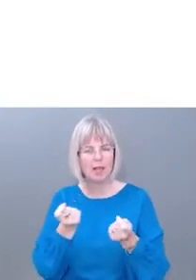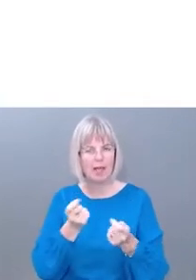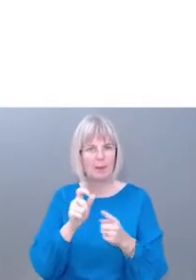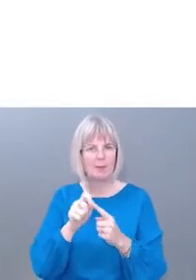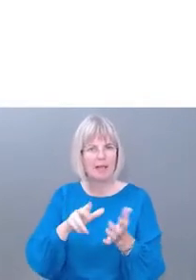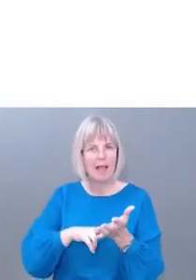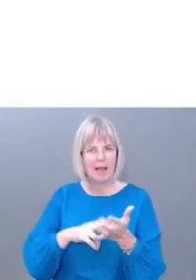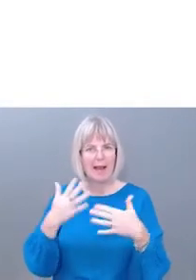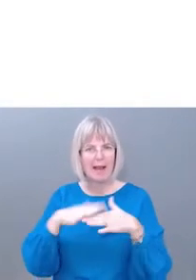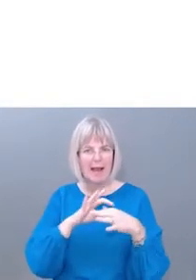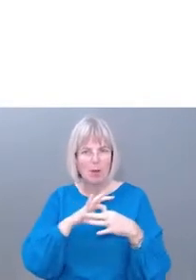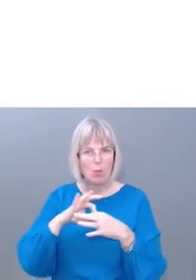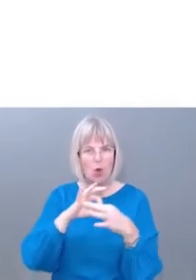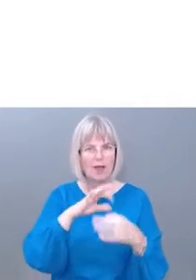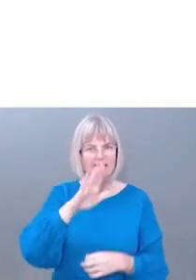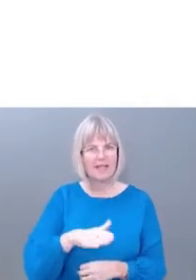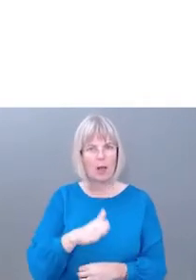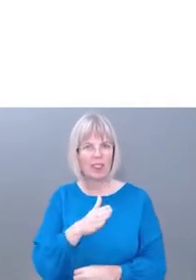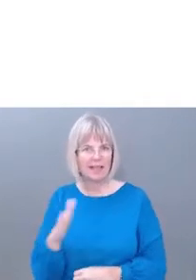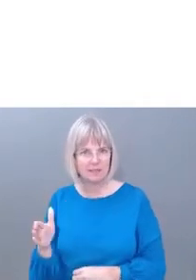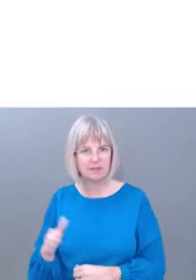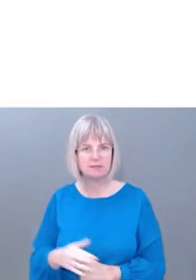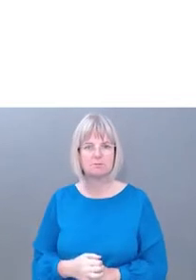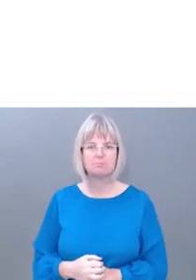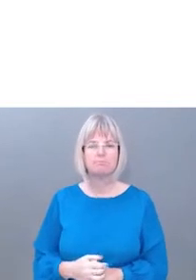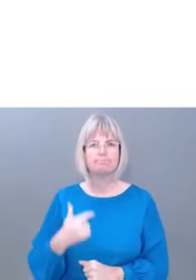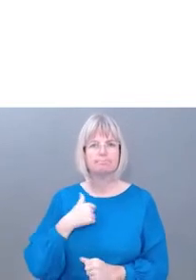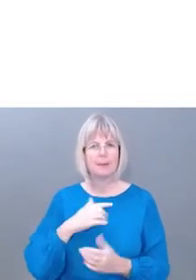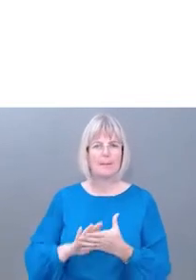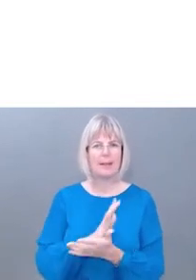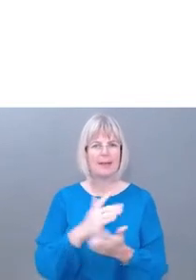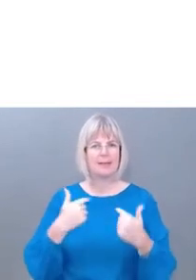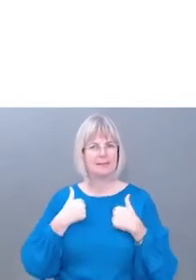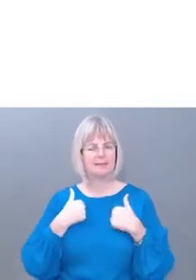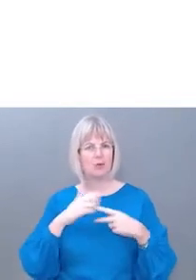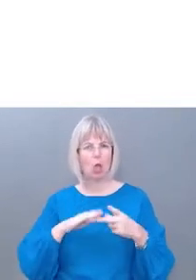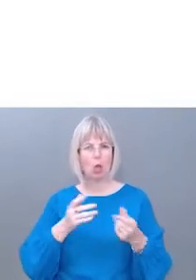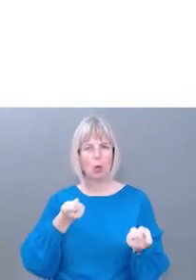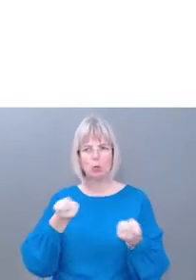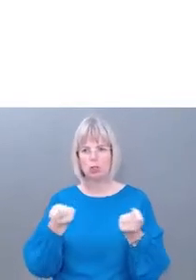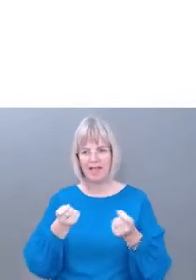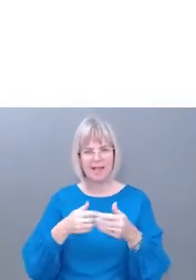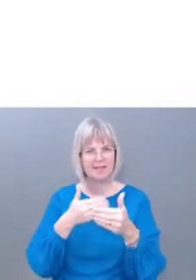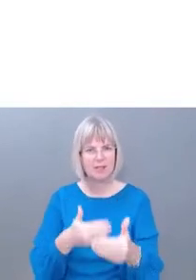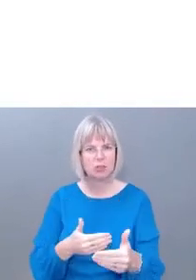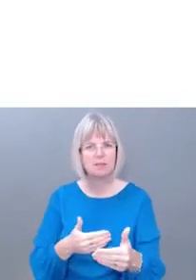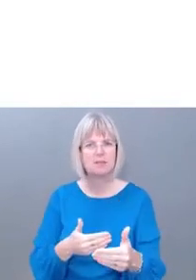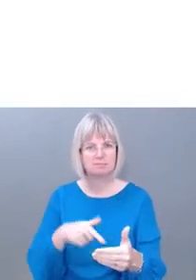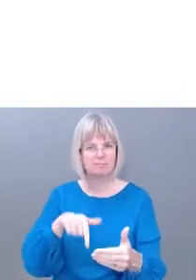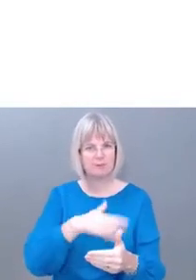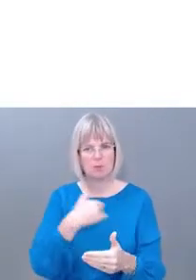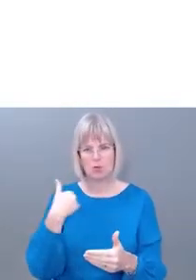the South East. And I'm really pleased to be co-chairing this session this morning with